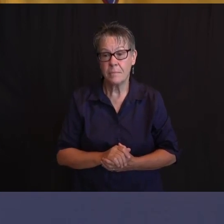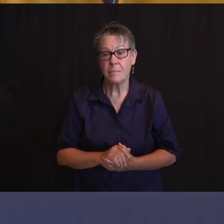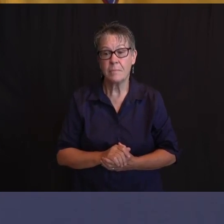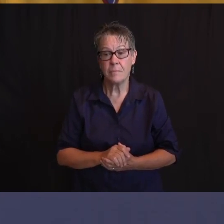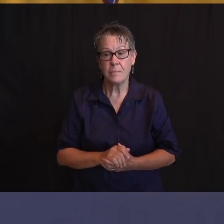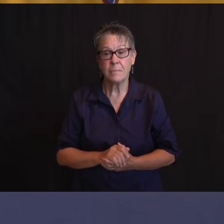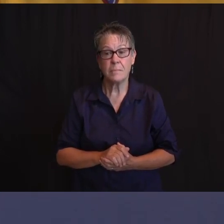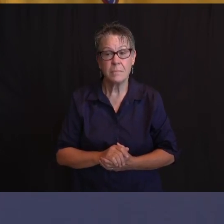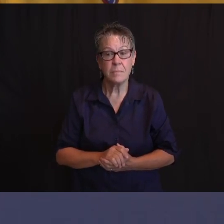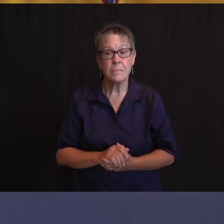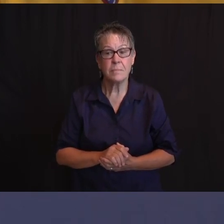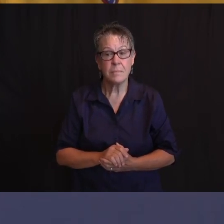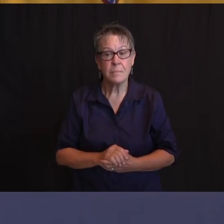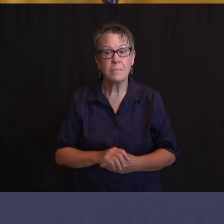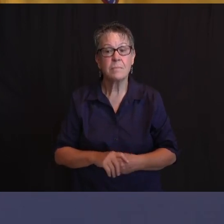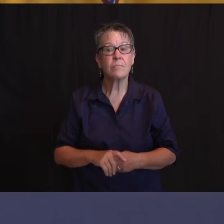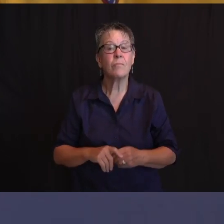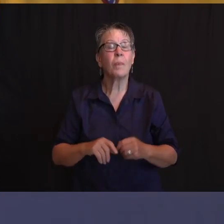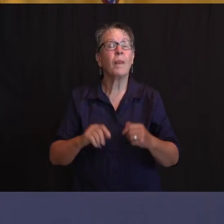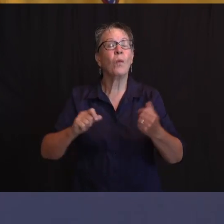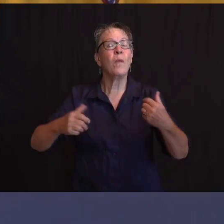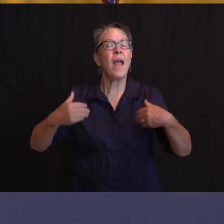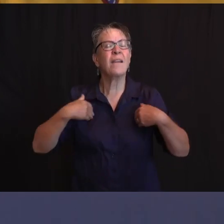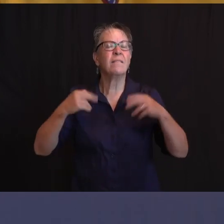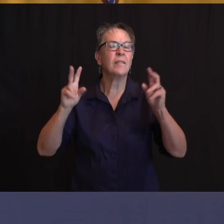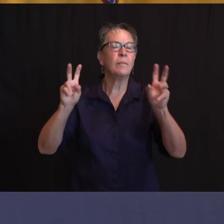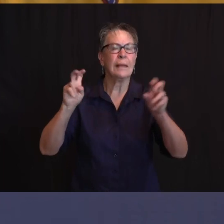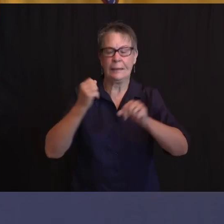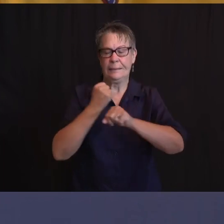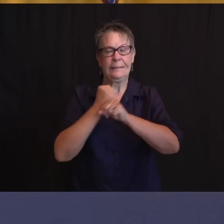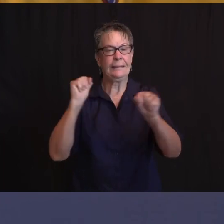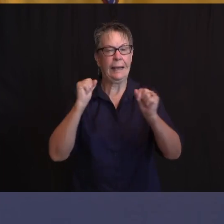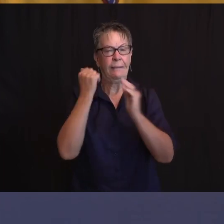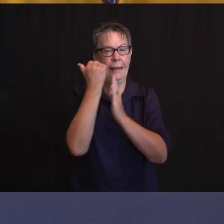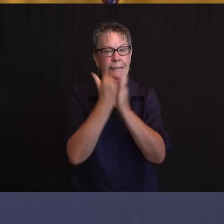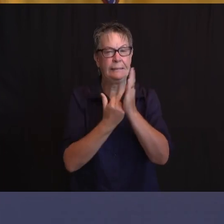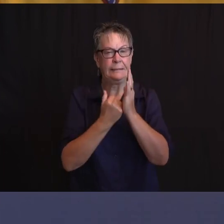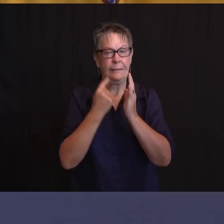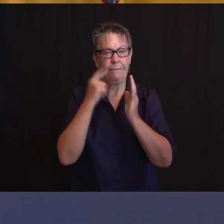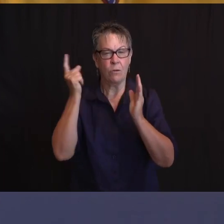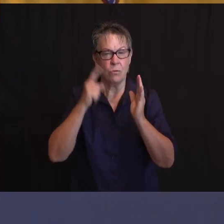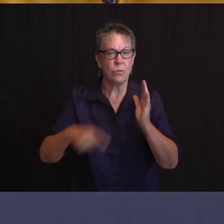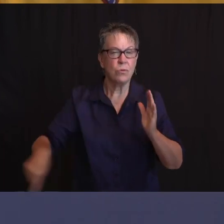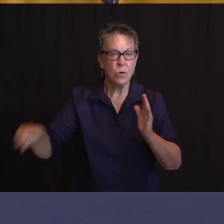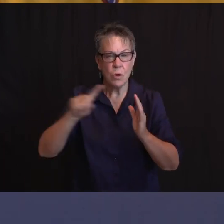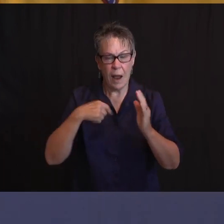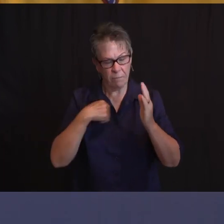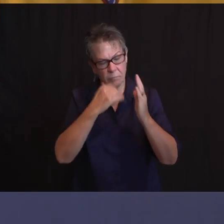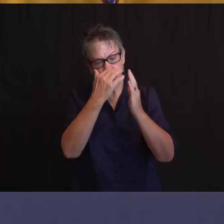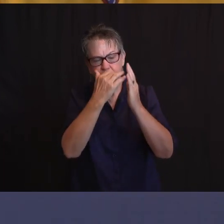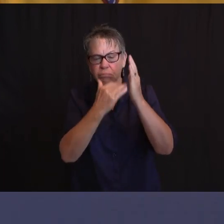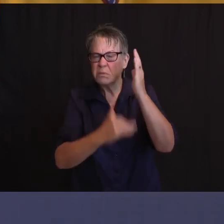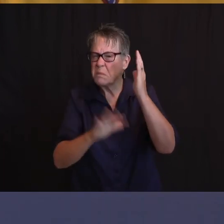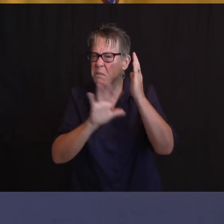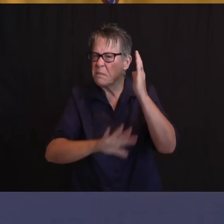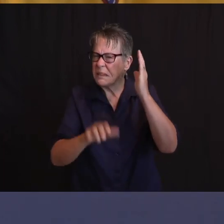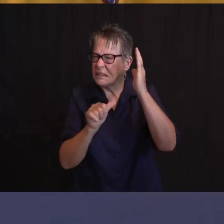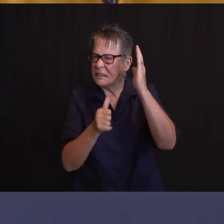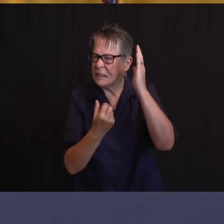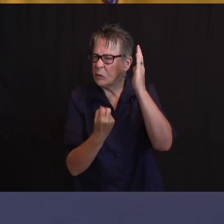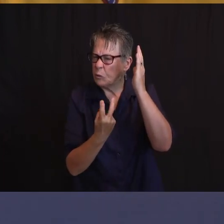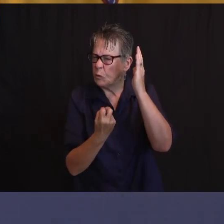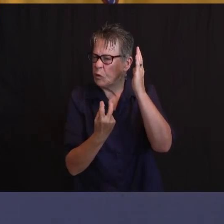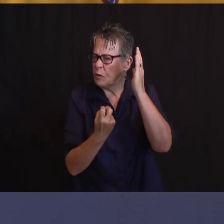FAQs of legitimate reasons for why you may have to delay in-person instruction. I don't have